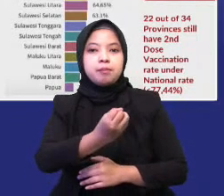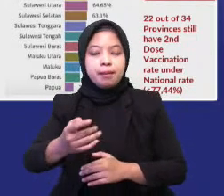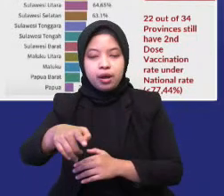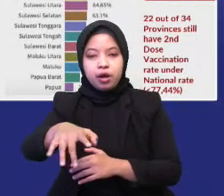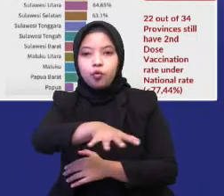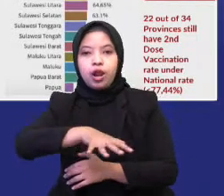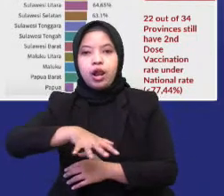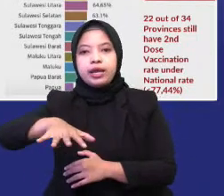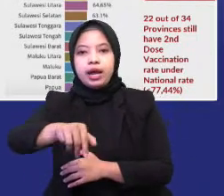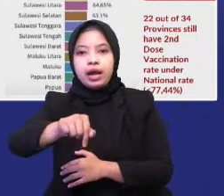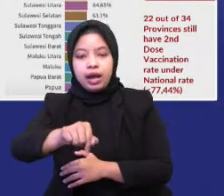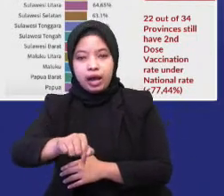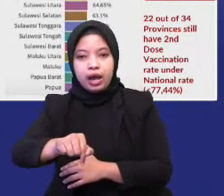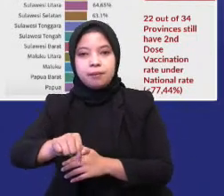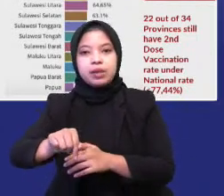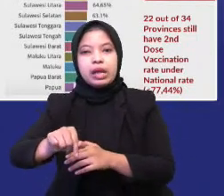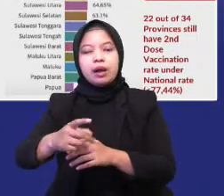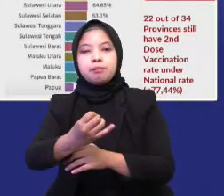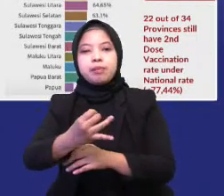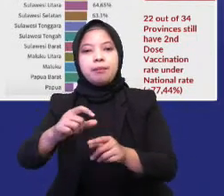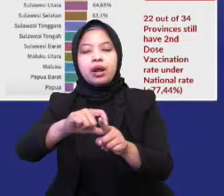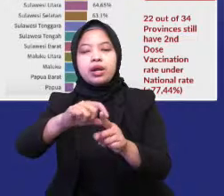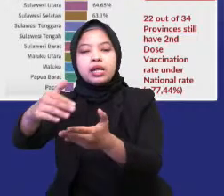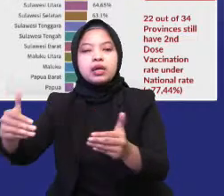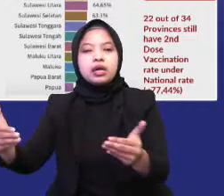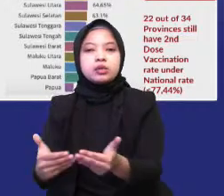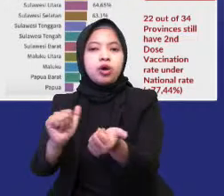had fallen for 5 consecutive weeks.